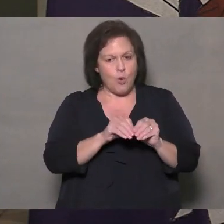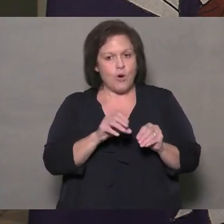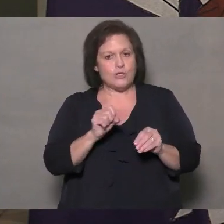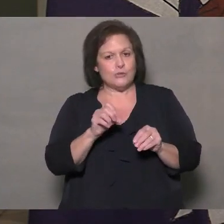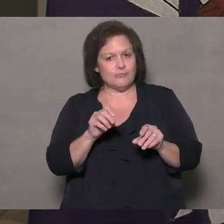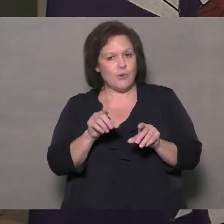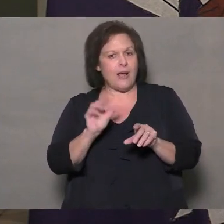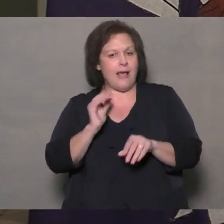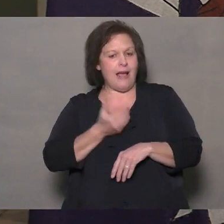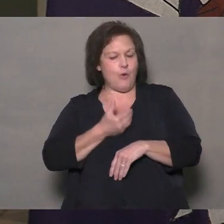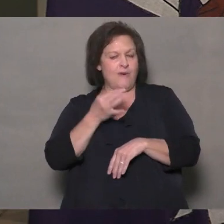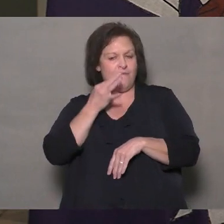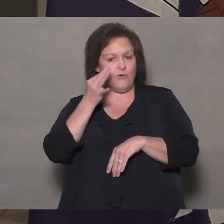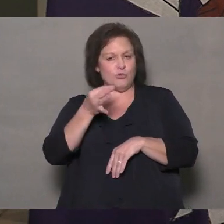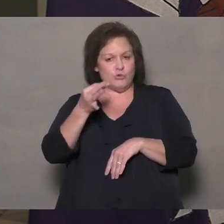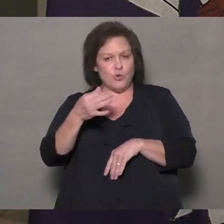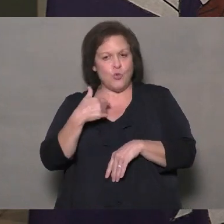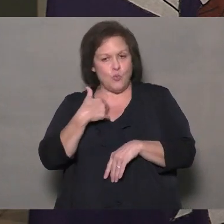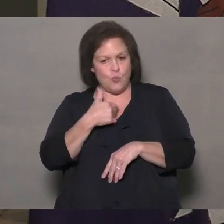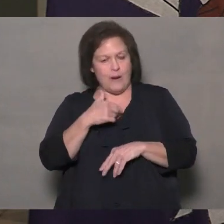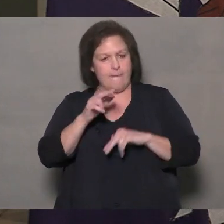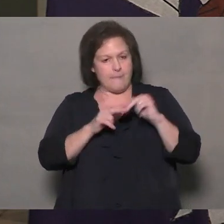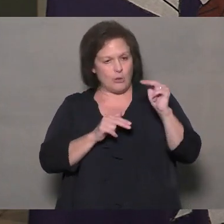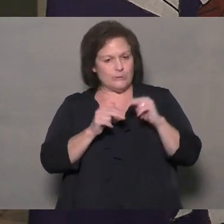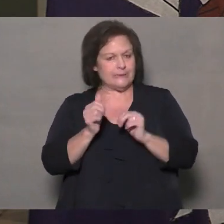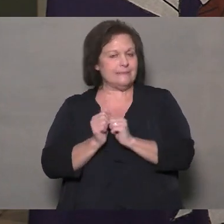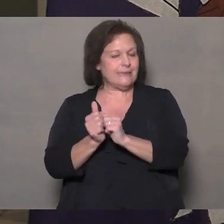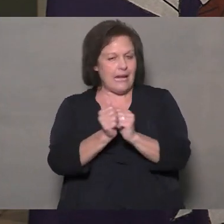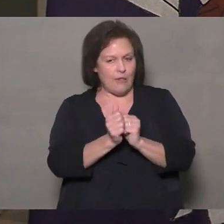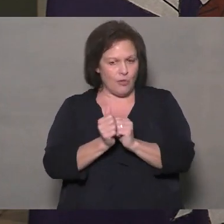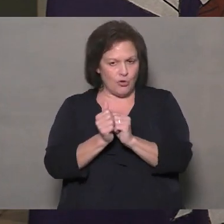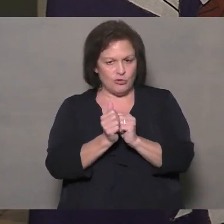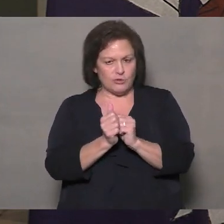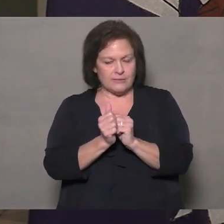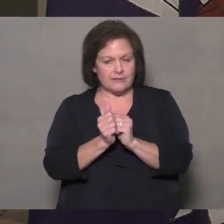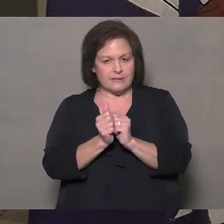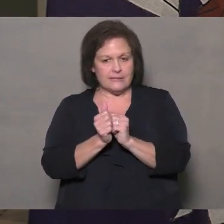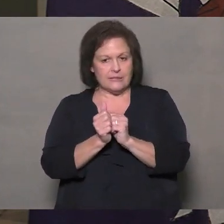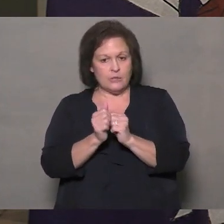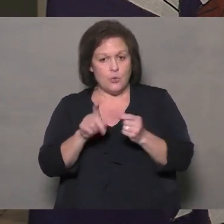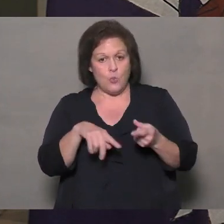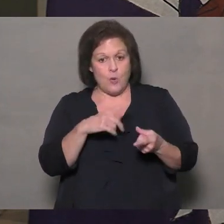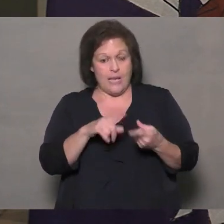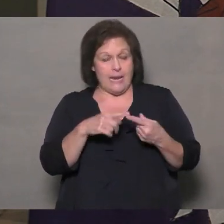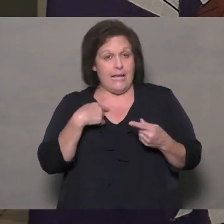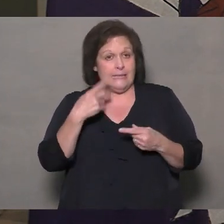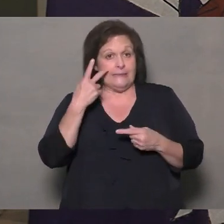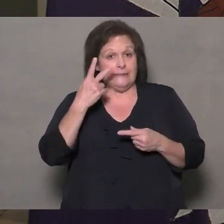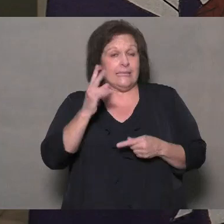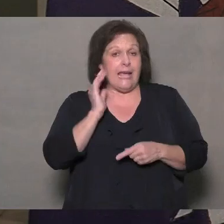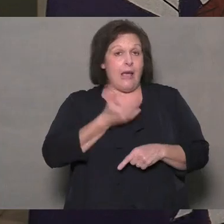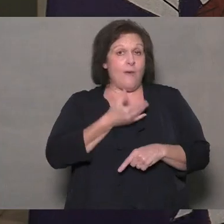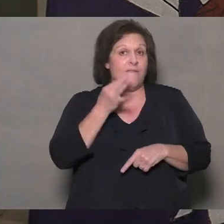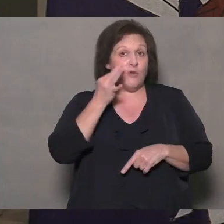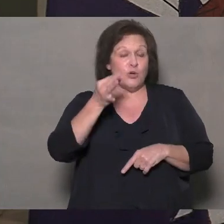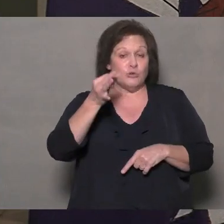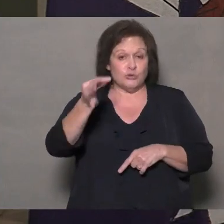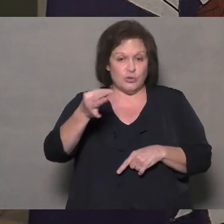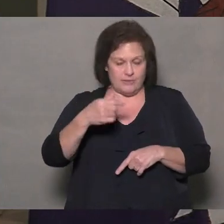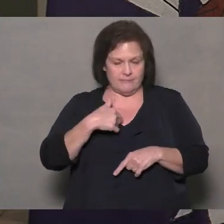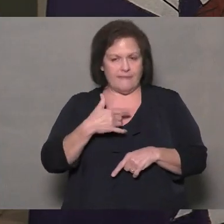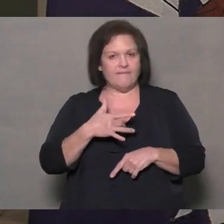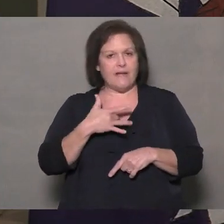is the future we are building together. When I look ahead at the future, I am filled with